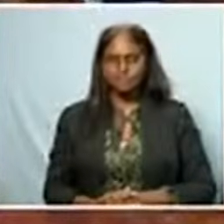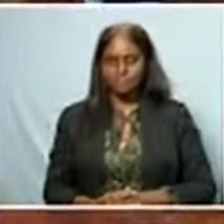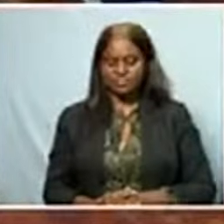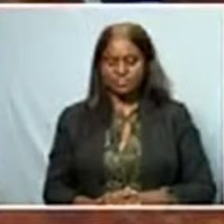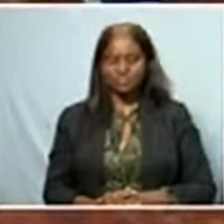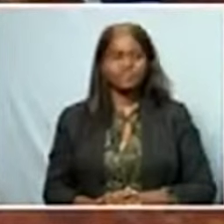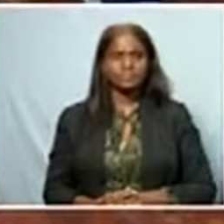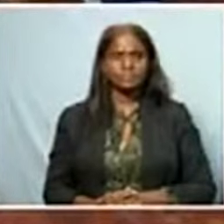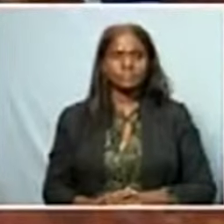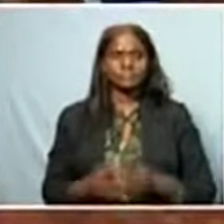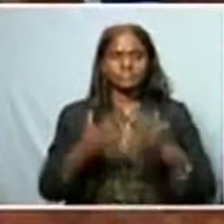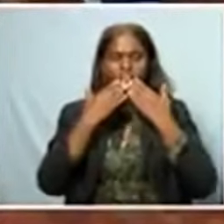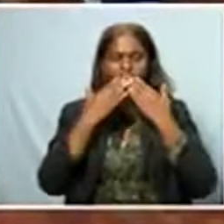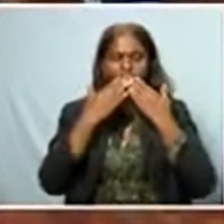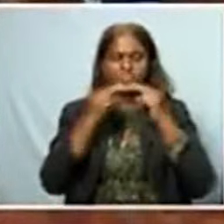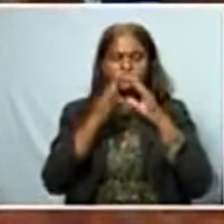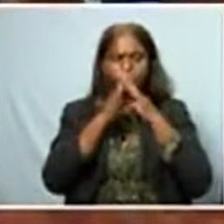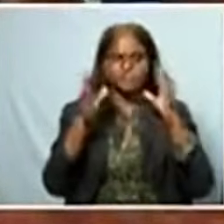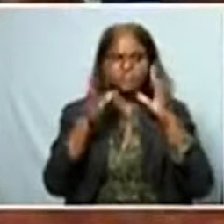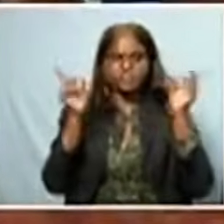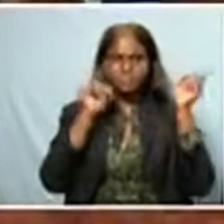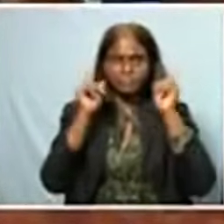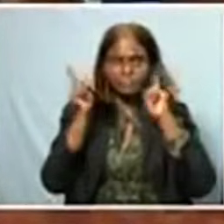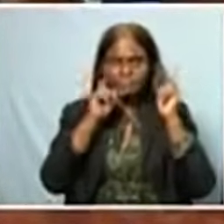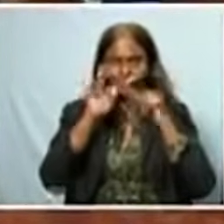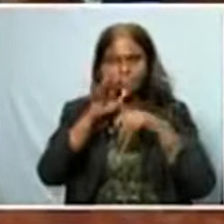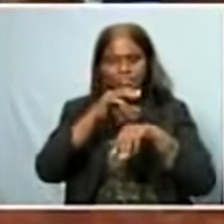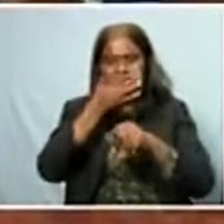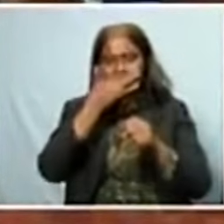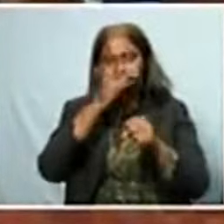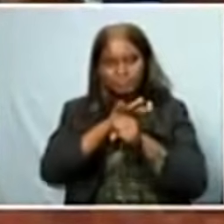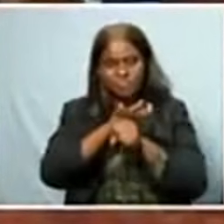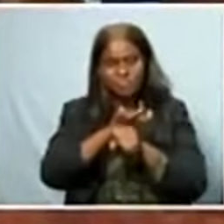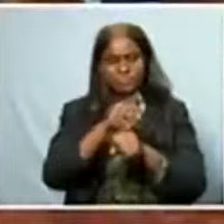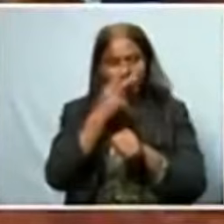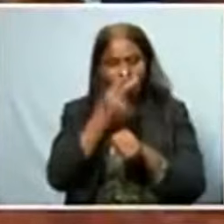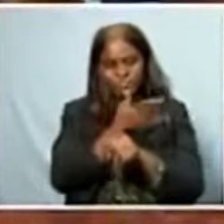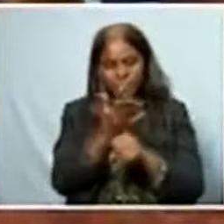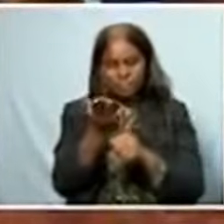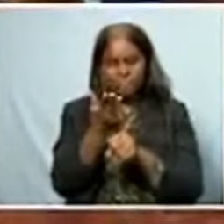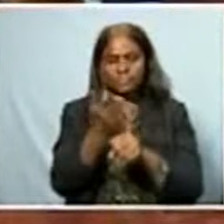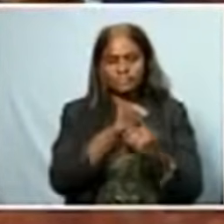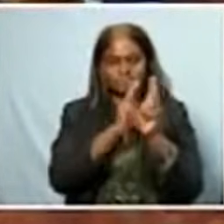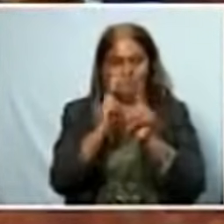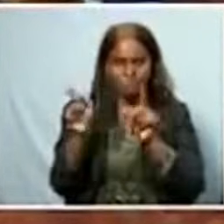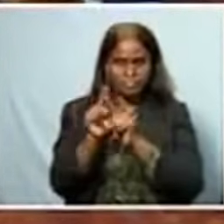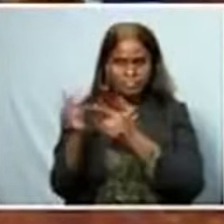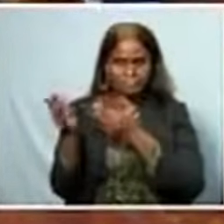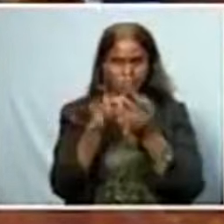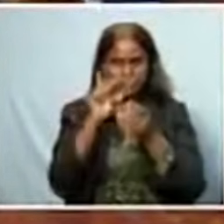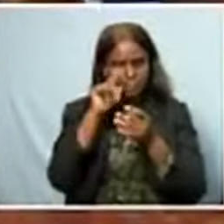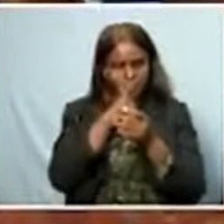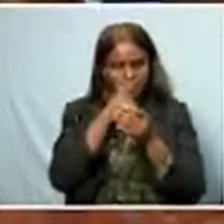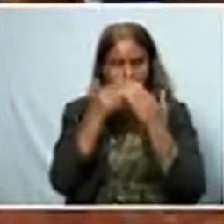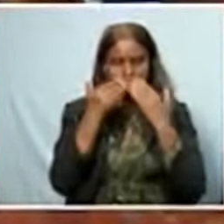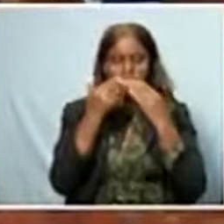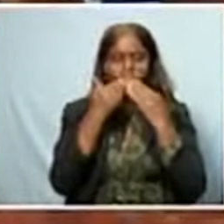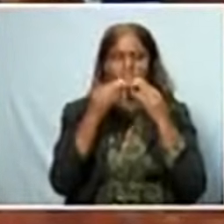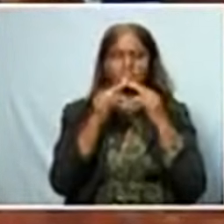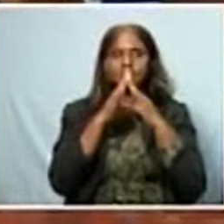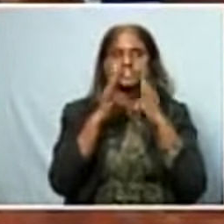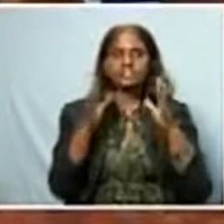Thank you very much, Chair, and we take your counsel. We promise we're going to look at the responses and bring them tomorrow. Thank you very